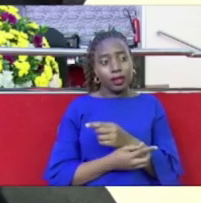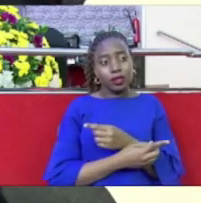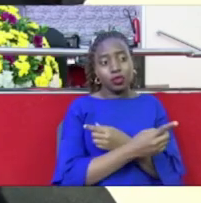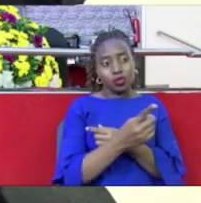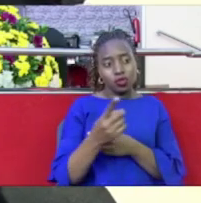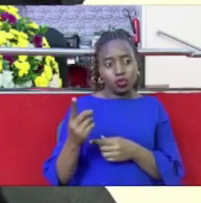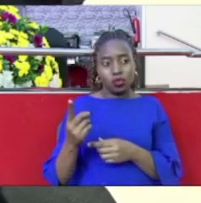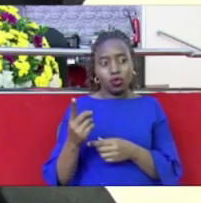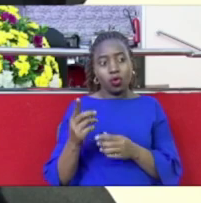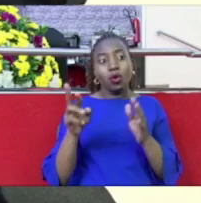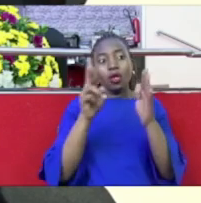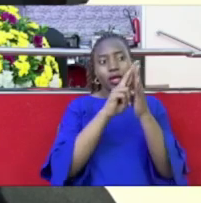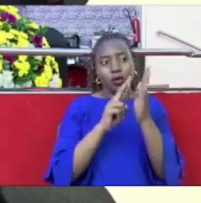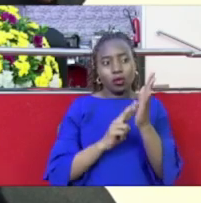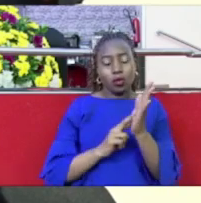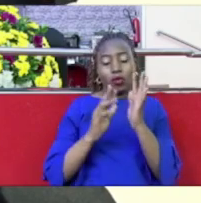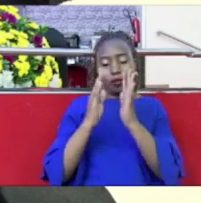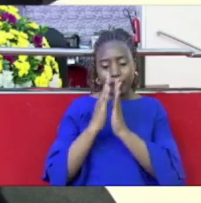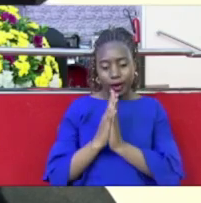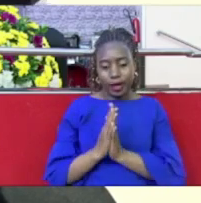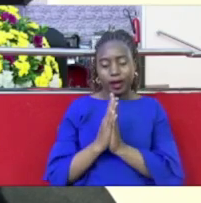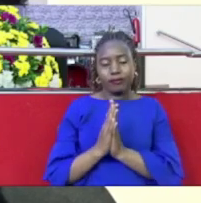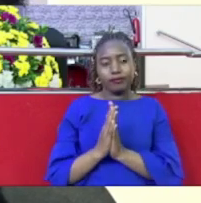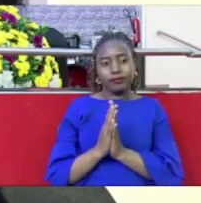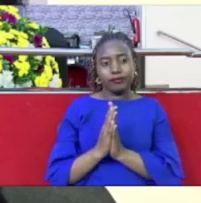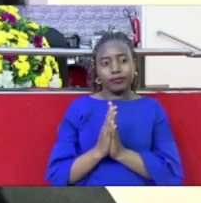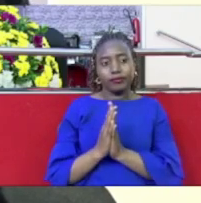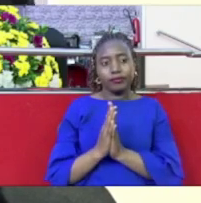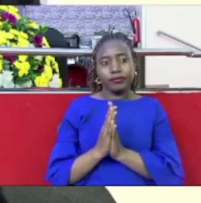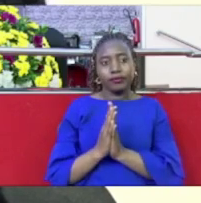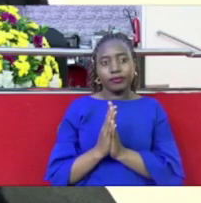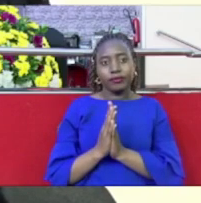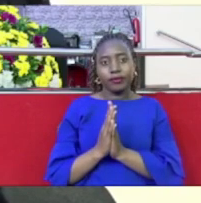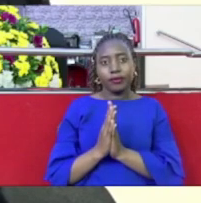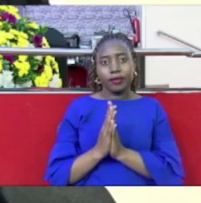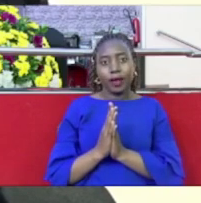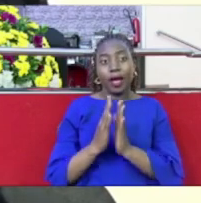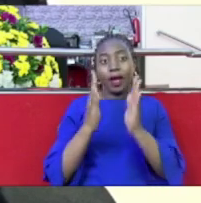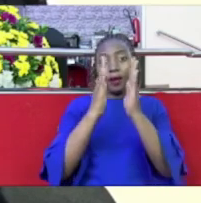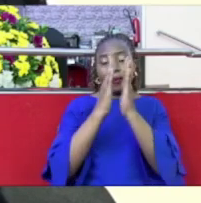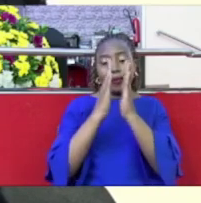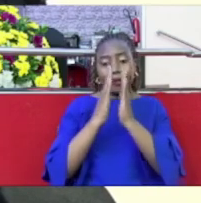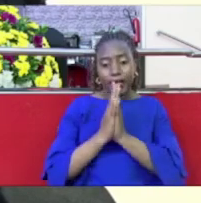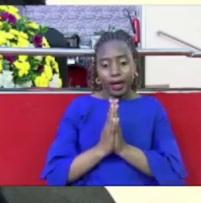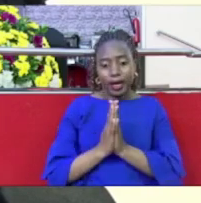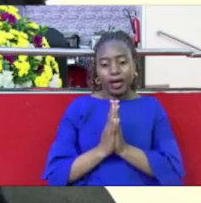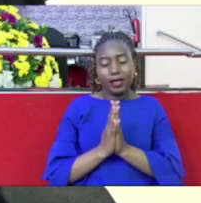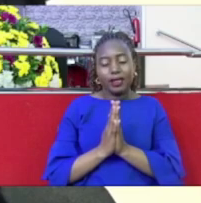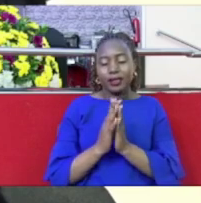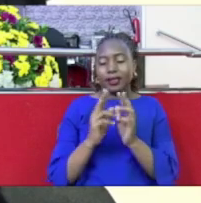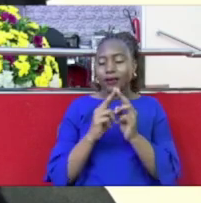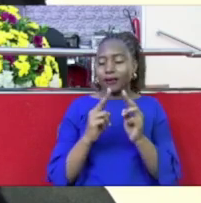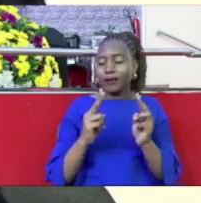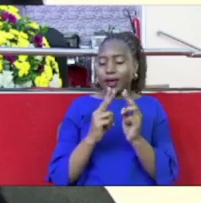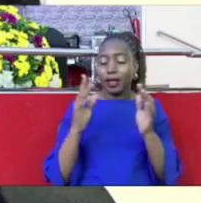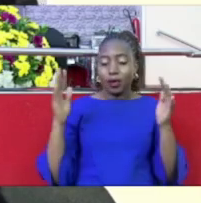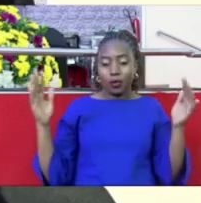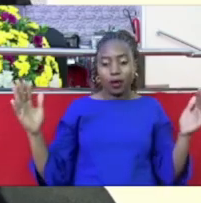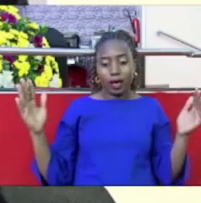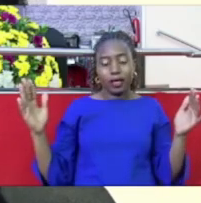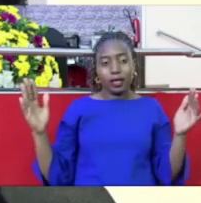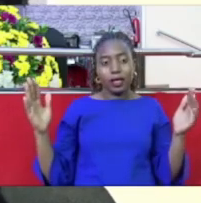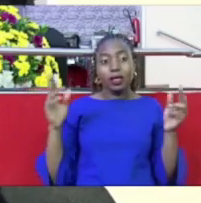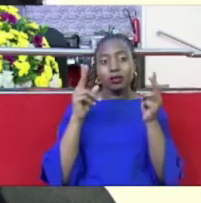of prayer. Katika nidhamu ya maombi. Prayer is one of those very wide subjects. Maombi ni moja wapo ya swala ambalo ni pana